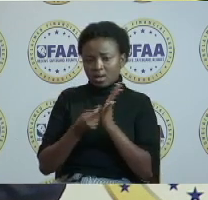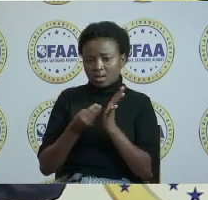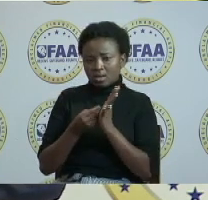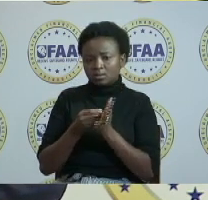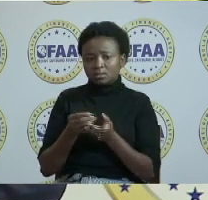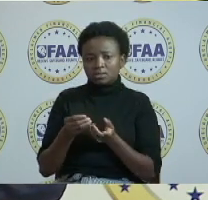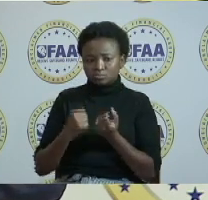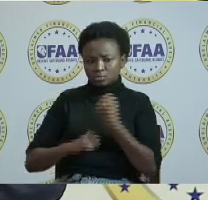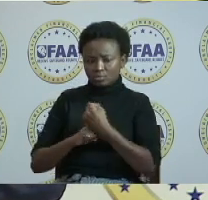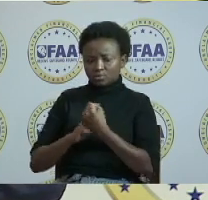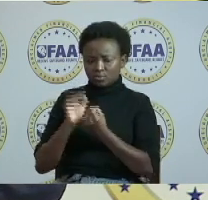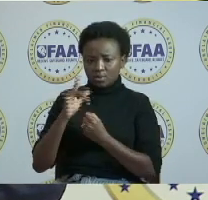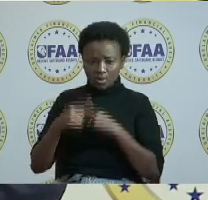two,